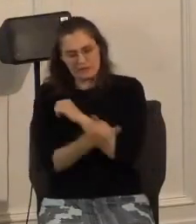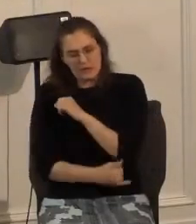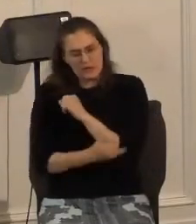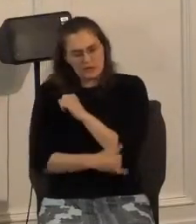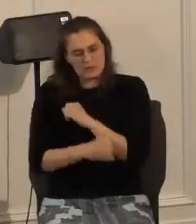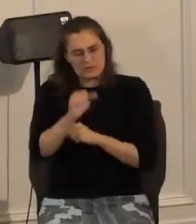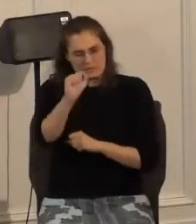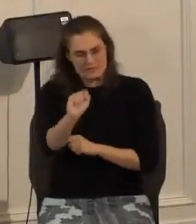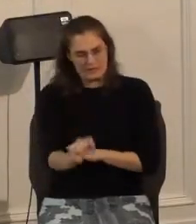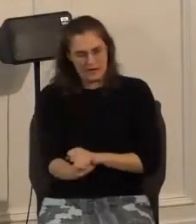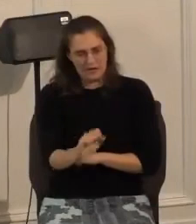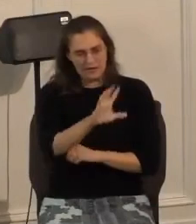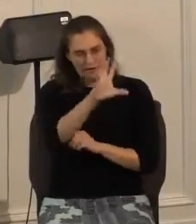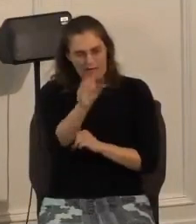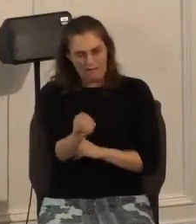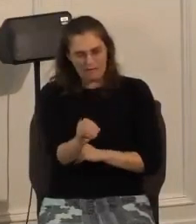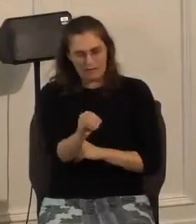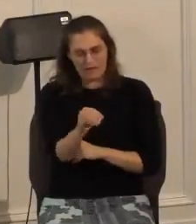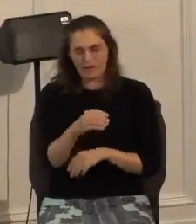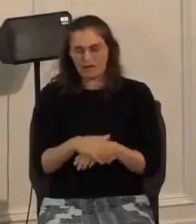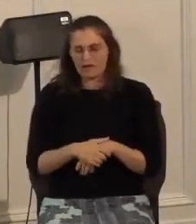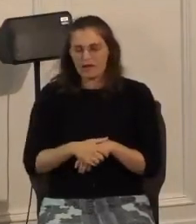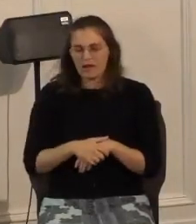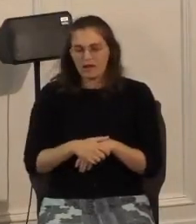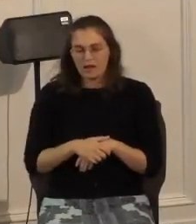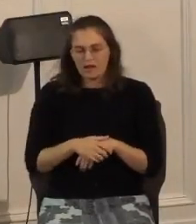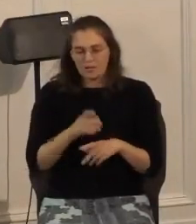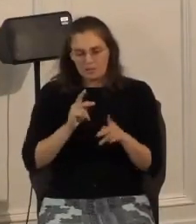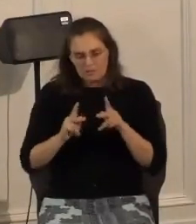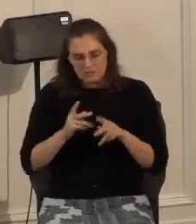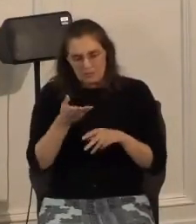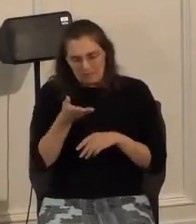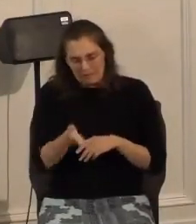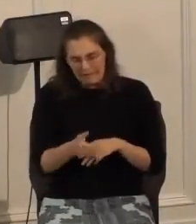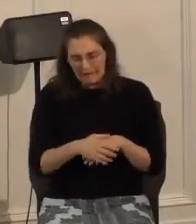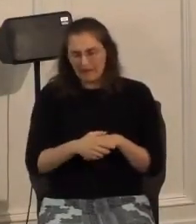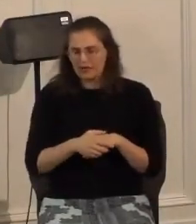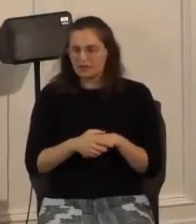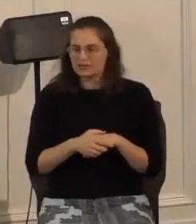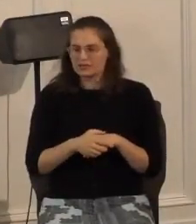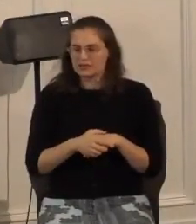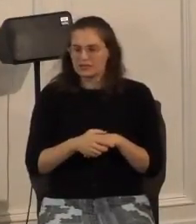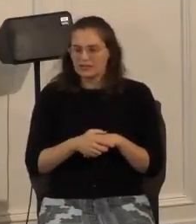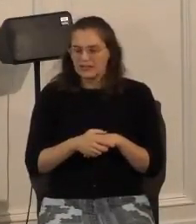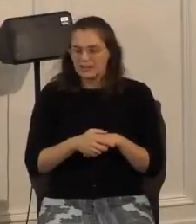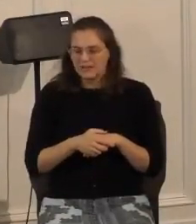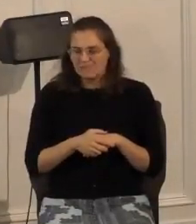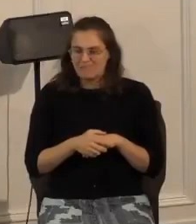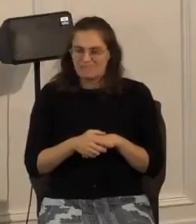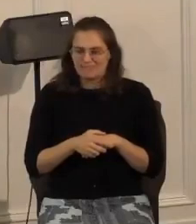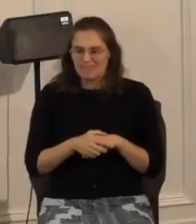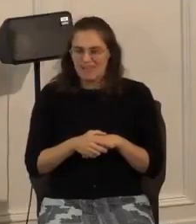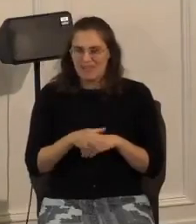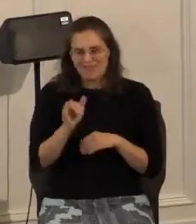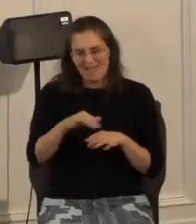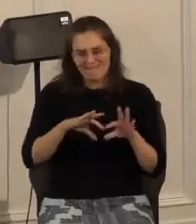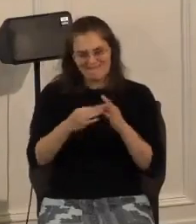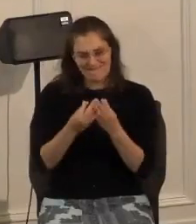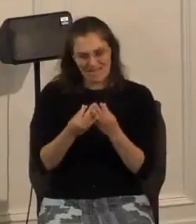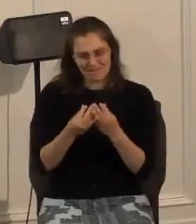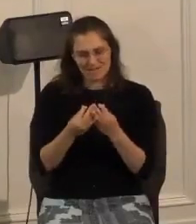there who were of Indian descent, and the way the dad in that family did it, I mean,